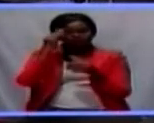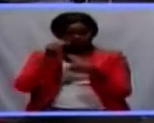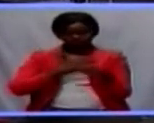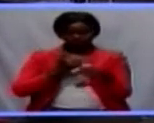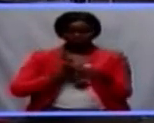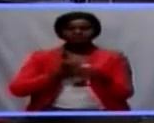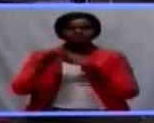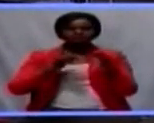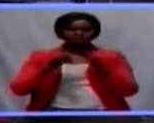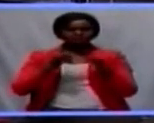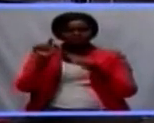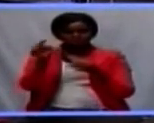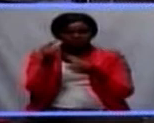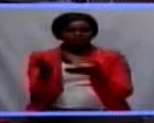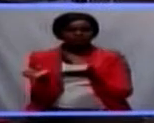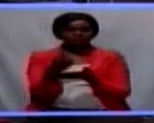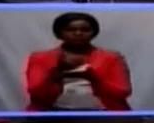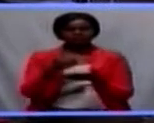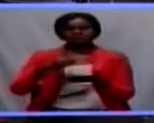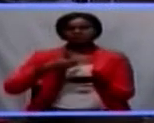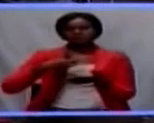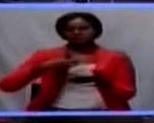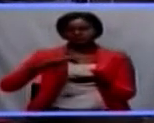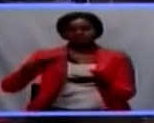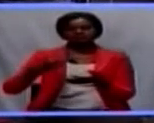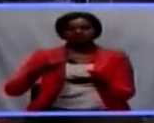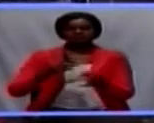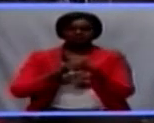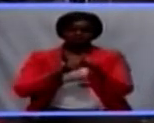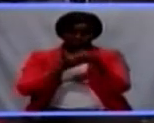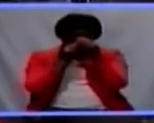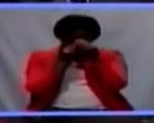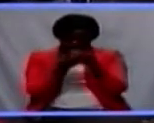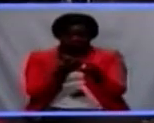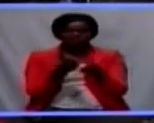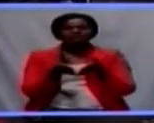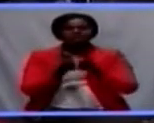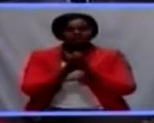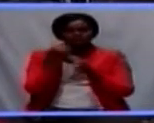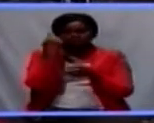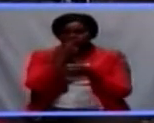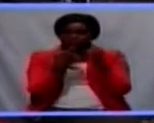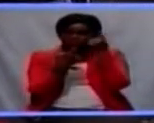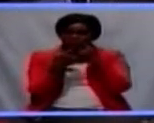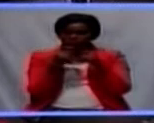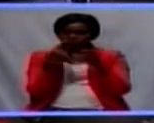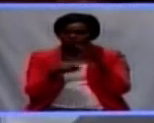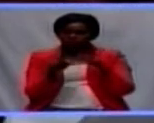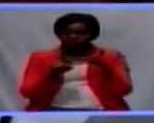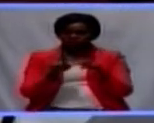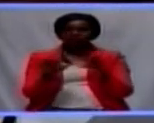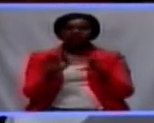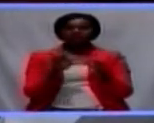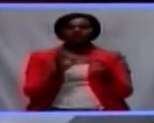our first line of collection is voluntary compliance, okay? You asked me a question, what are you going to do if people are not giving